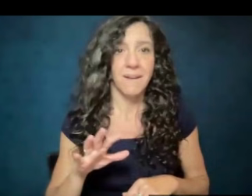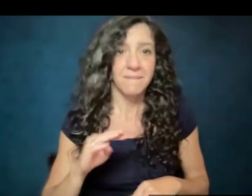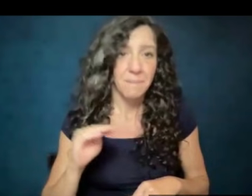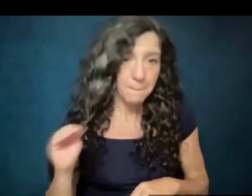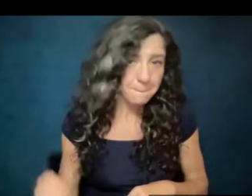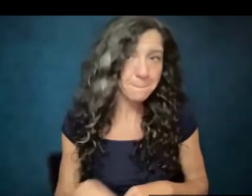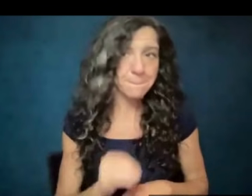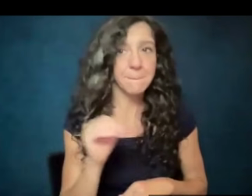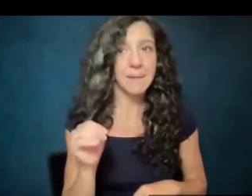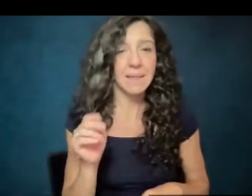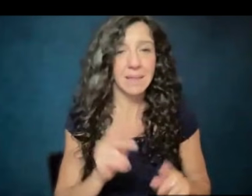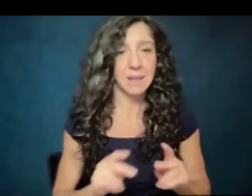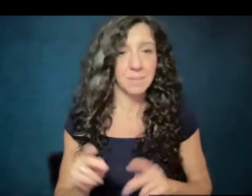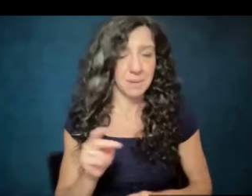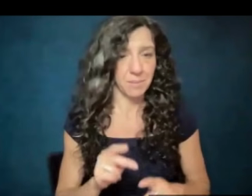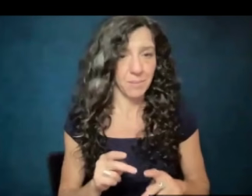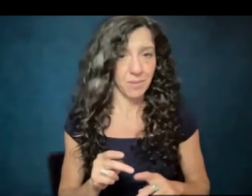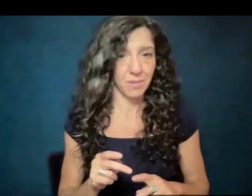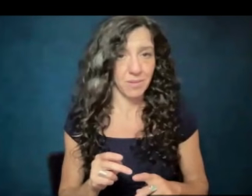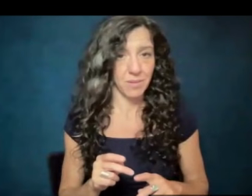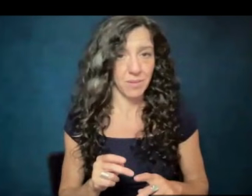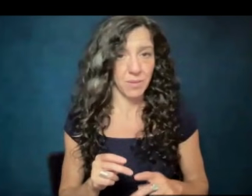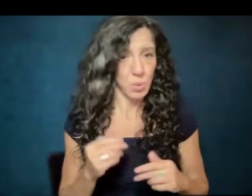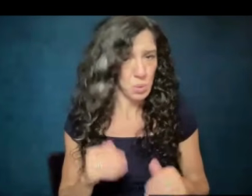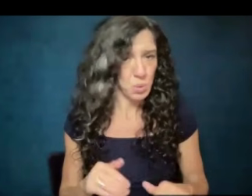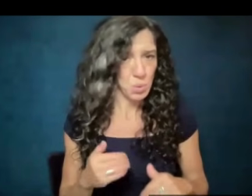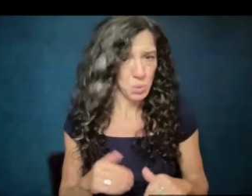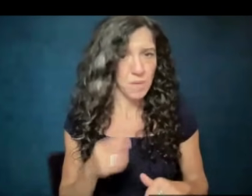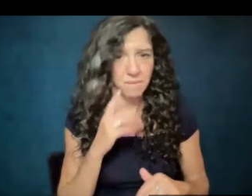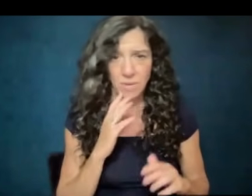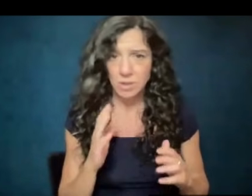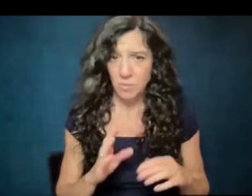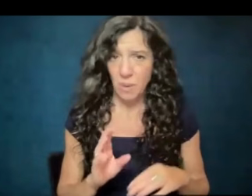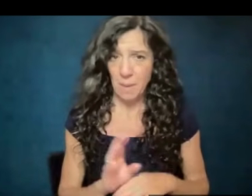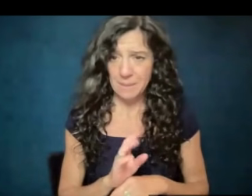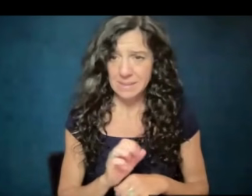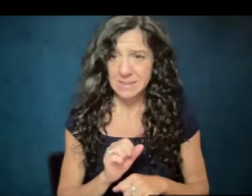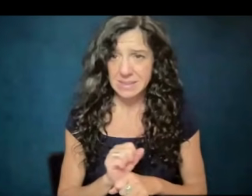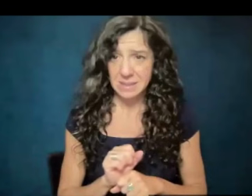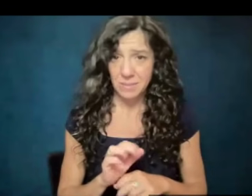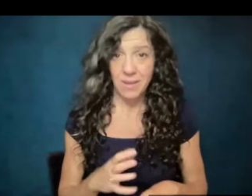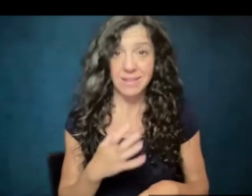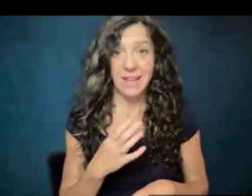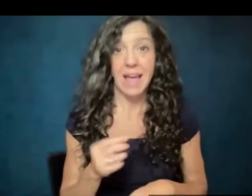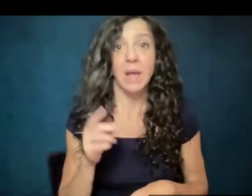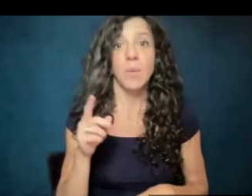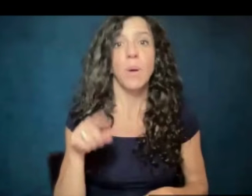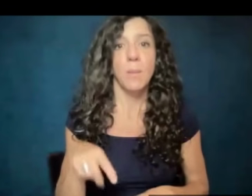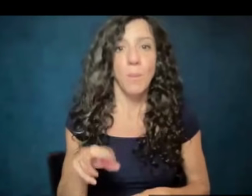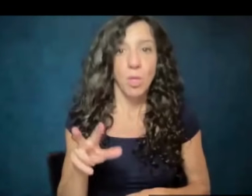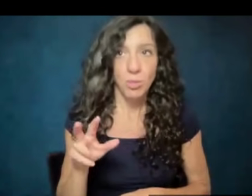2.5 million people for small business employees and